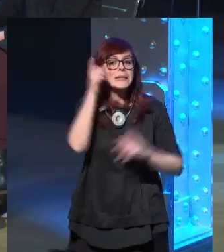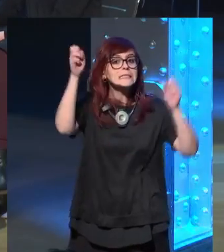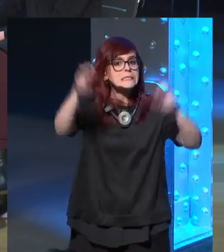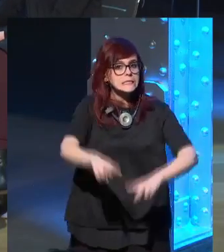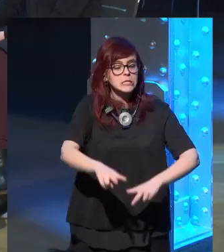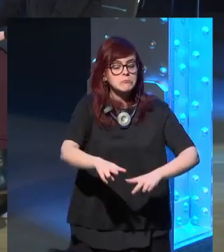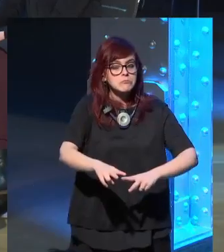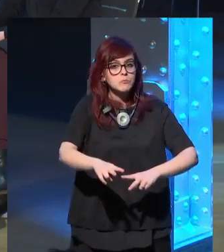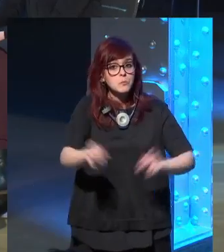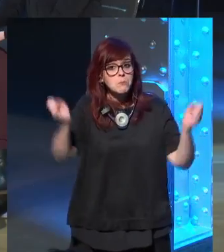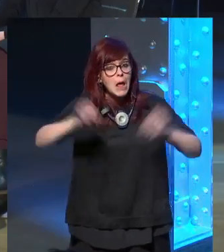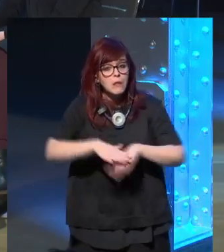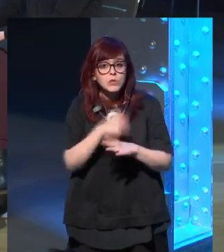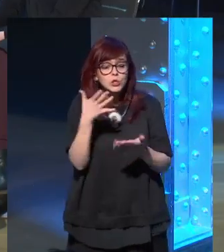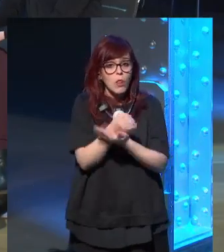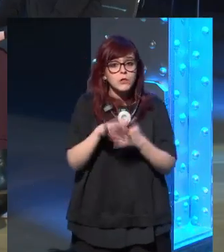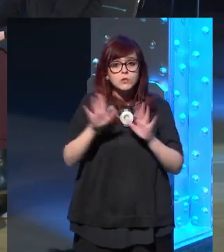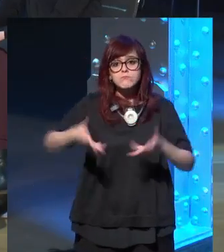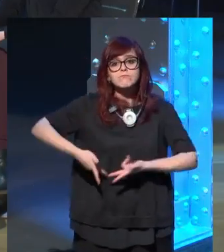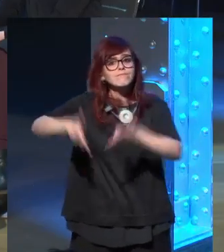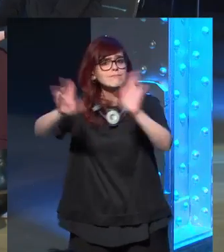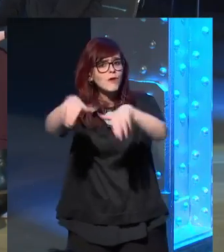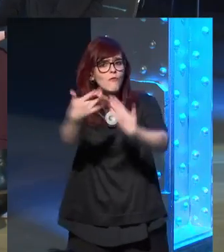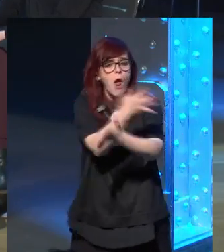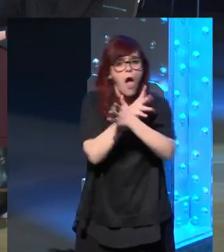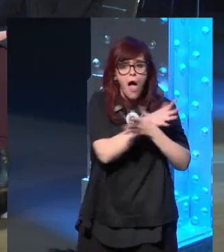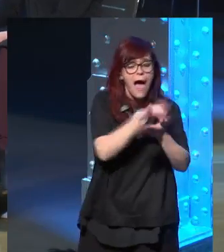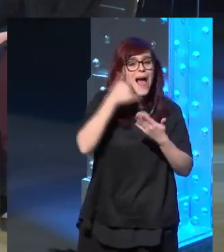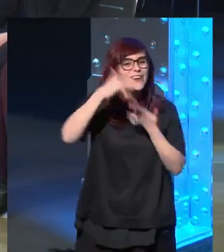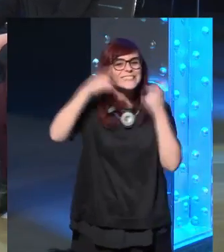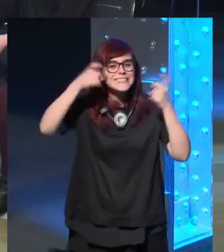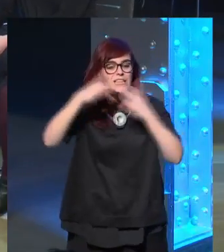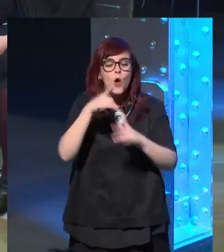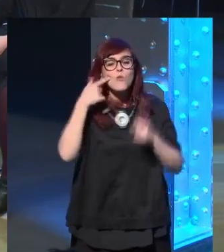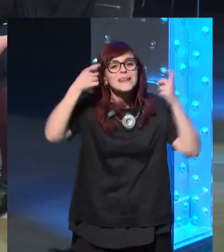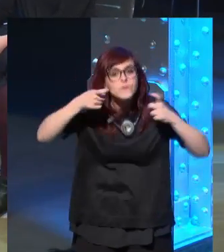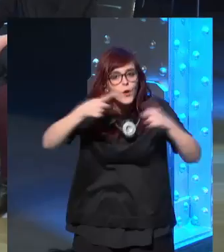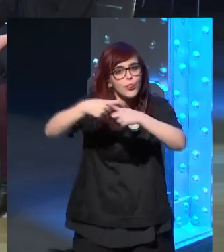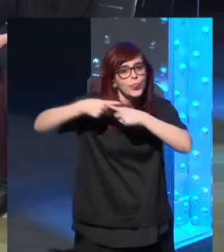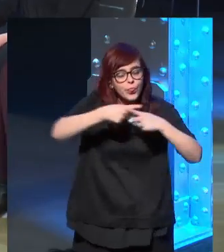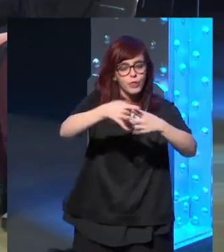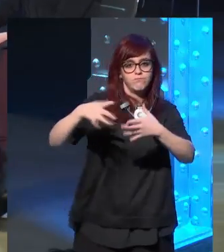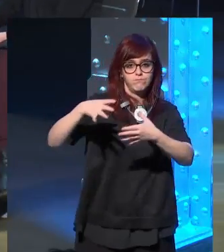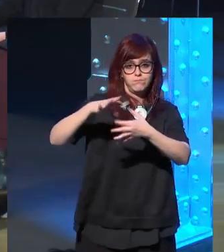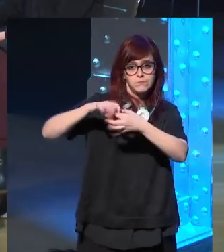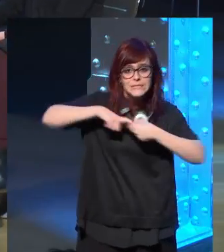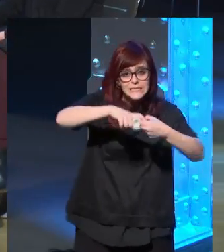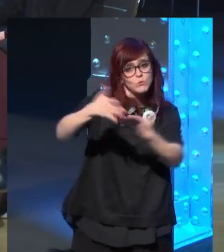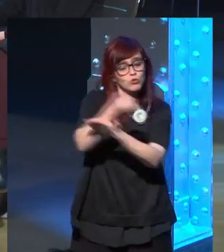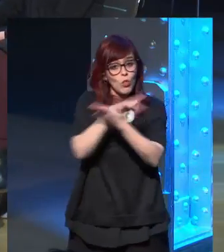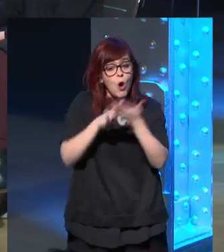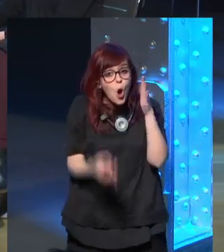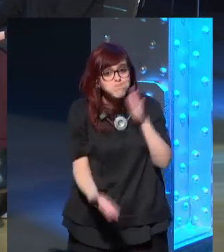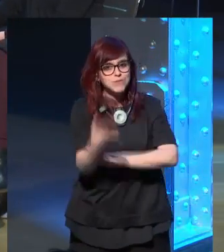And I think it's coming together and creating a coordinated effort to figure out how do we create good